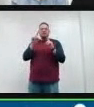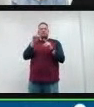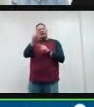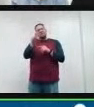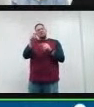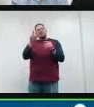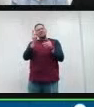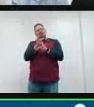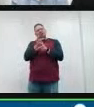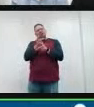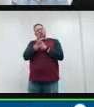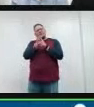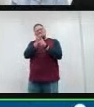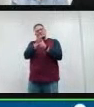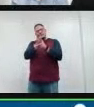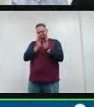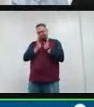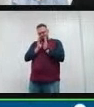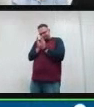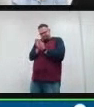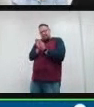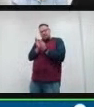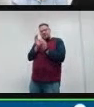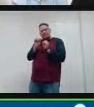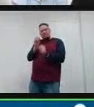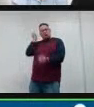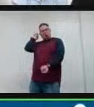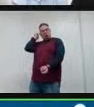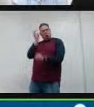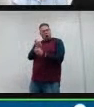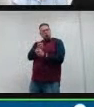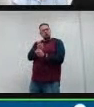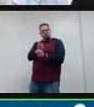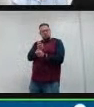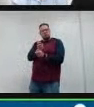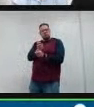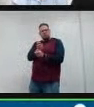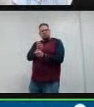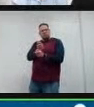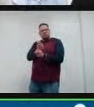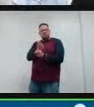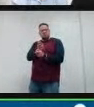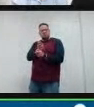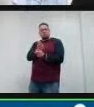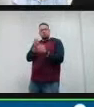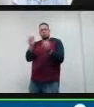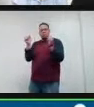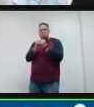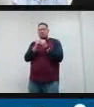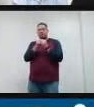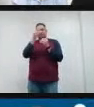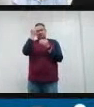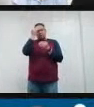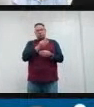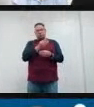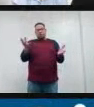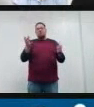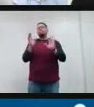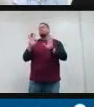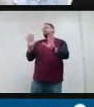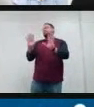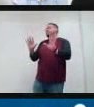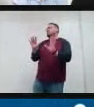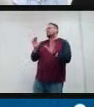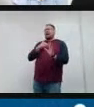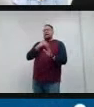to stay in that lane, and it can be really hard sometimes, particularly with news media. Actually, well, I tend